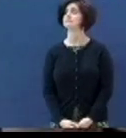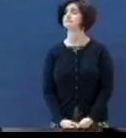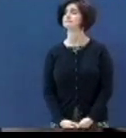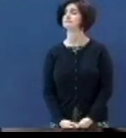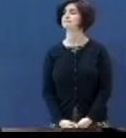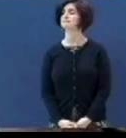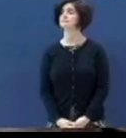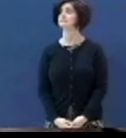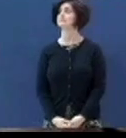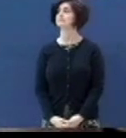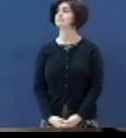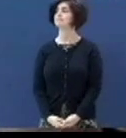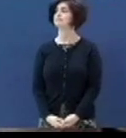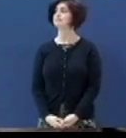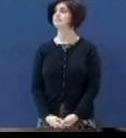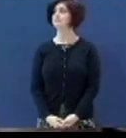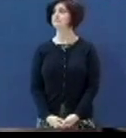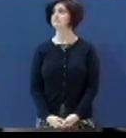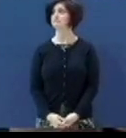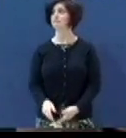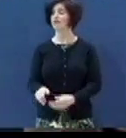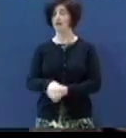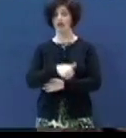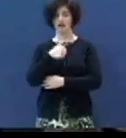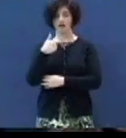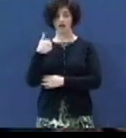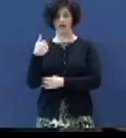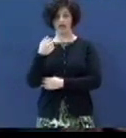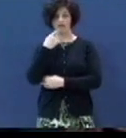compare. Others say a prayer